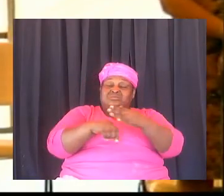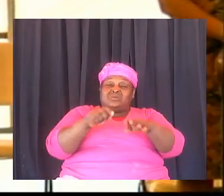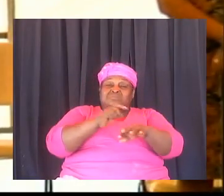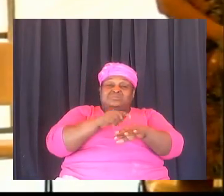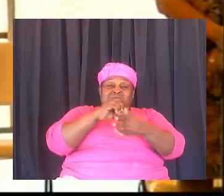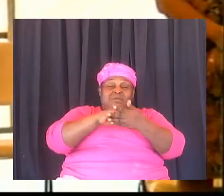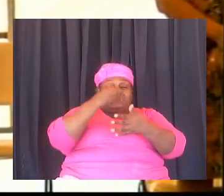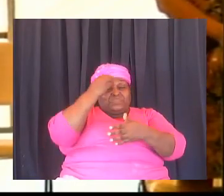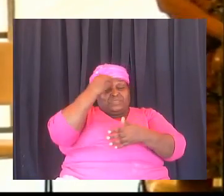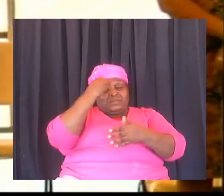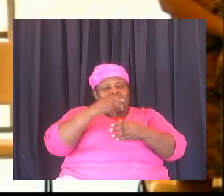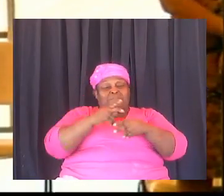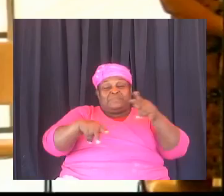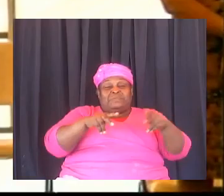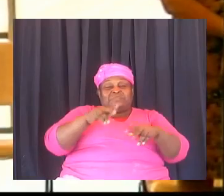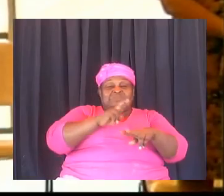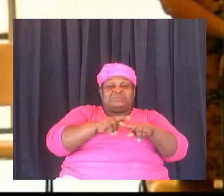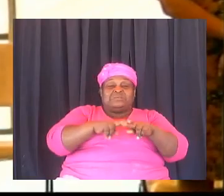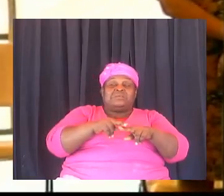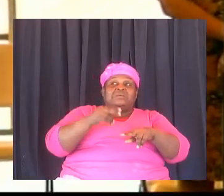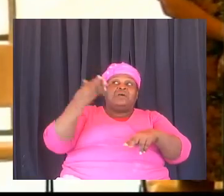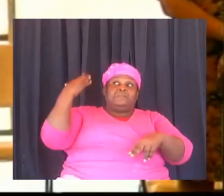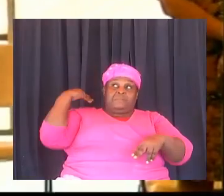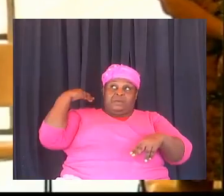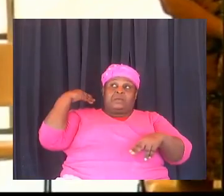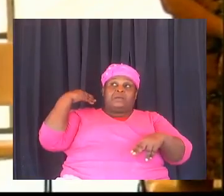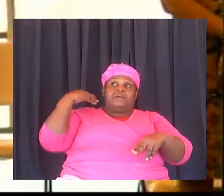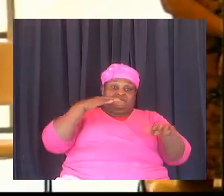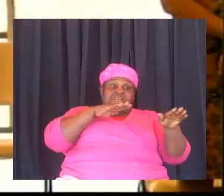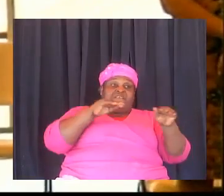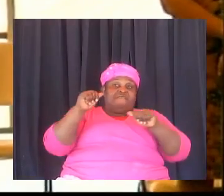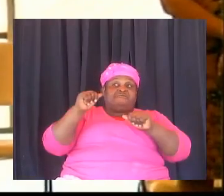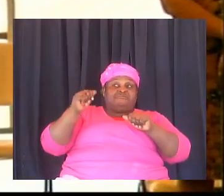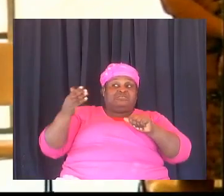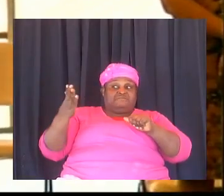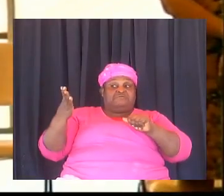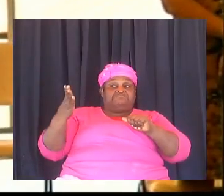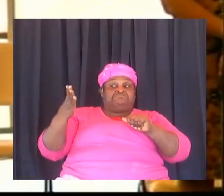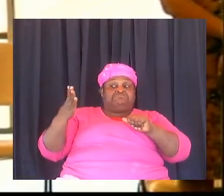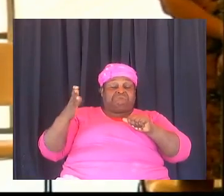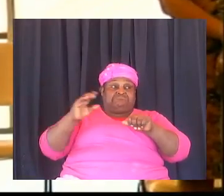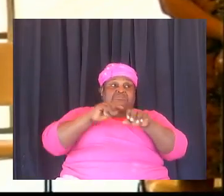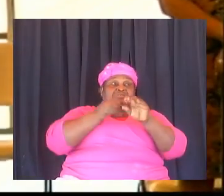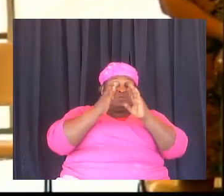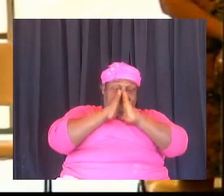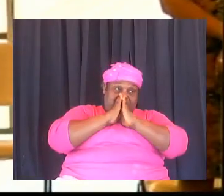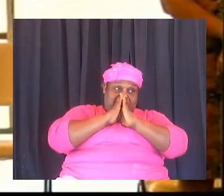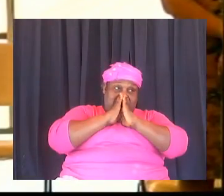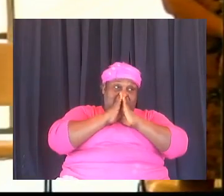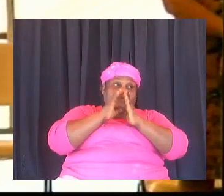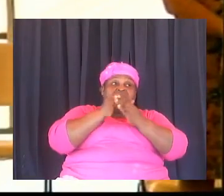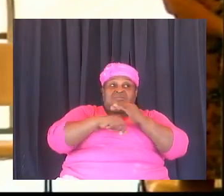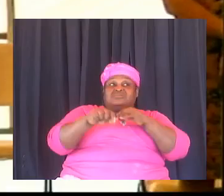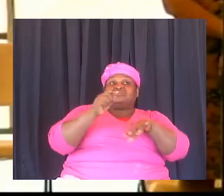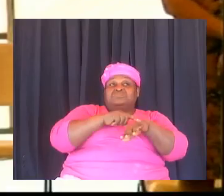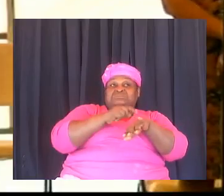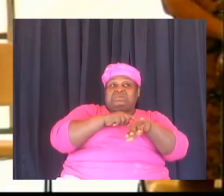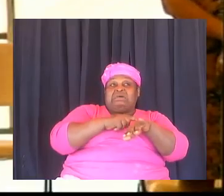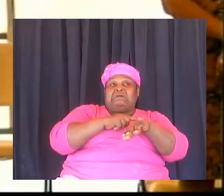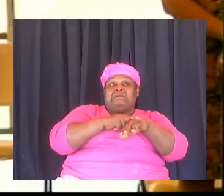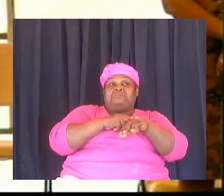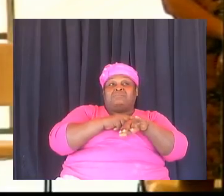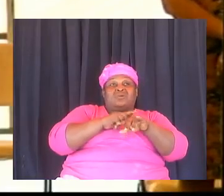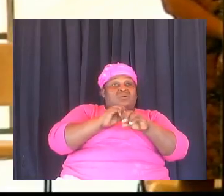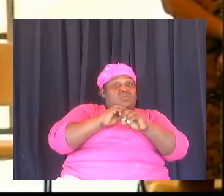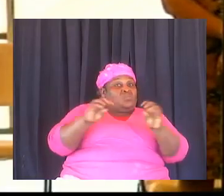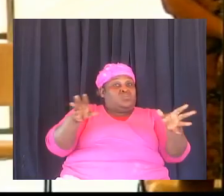you know that they're normally at the front, leave them and start to pray. Because sometimes they wouldn't come because of some things that